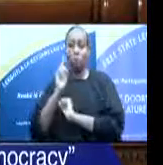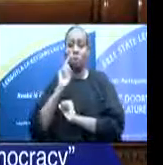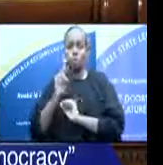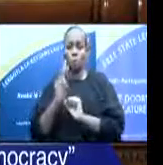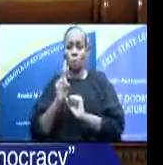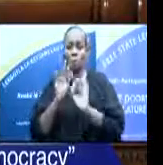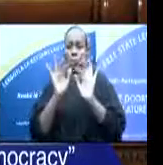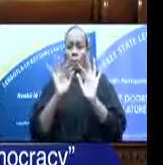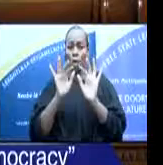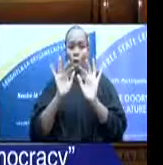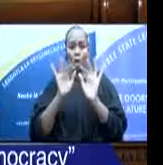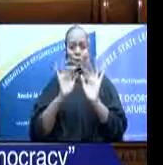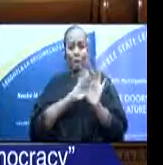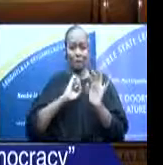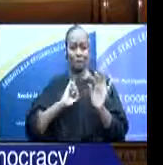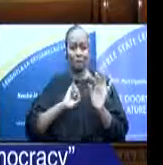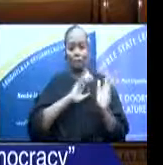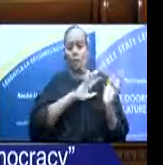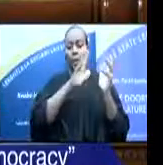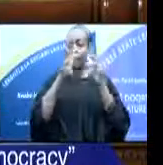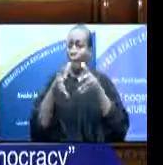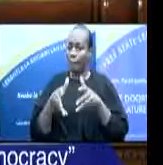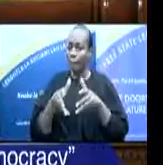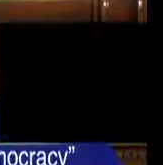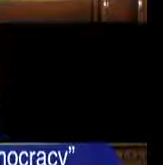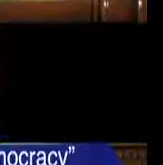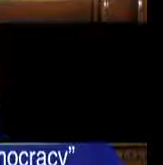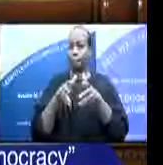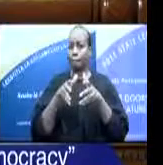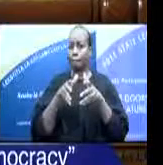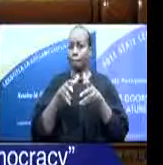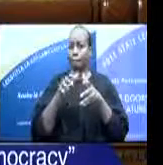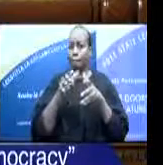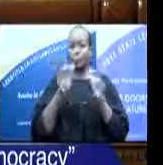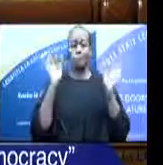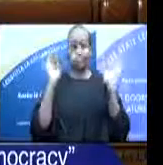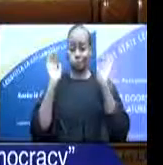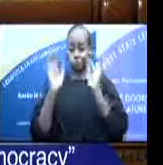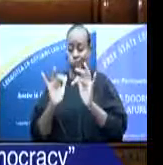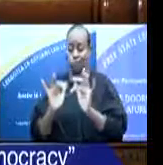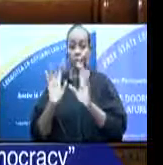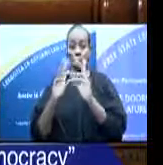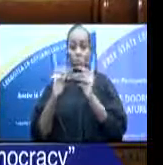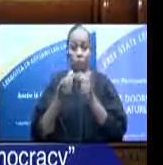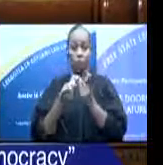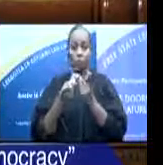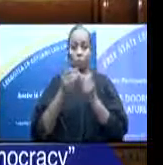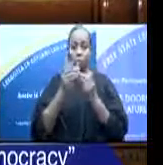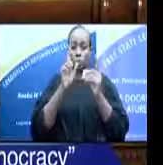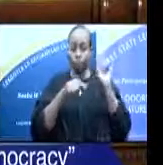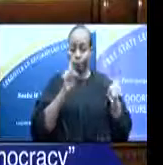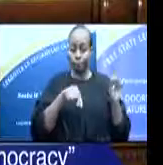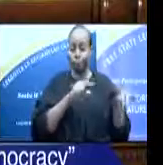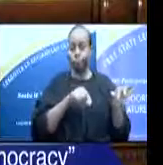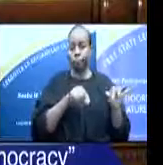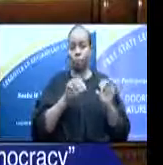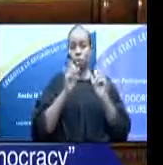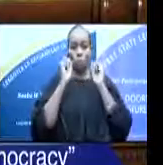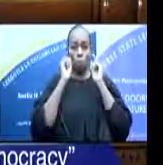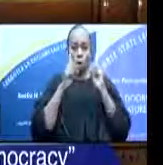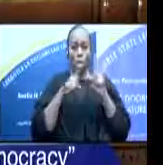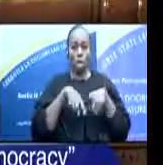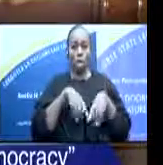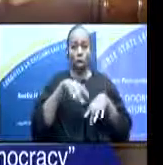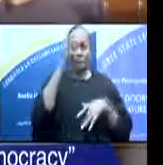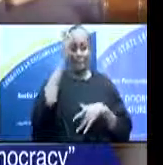basebeletsi bana ba setjhaba ba tlile ka magalo a fapafapaneng ibile ba eleliswa setjhaba ka mahloko